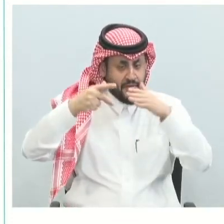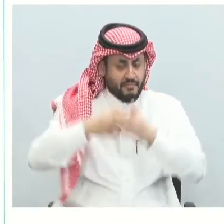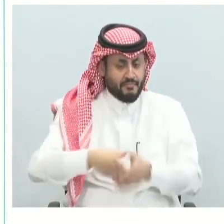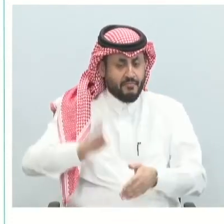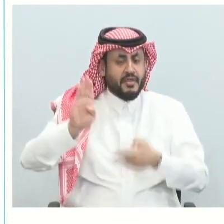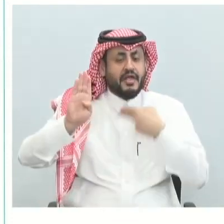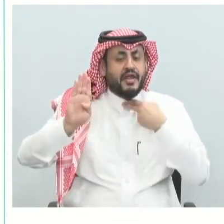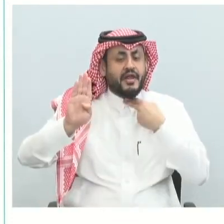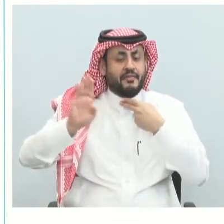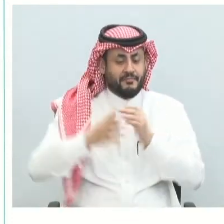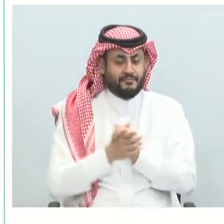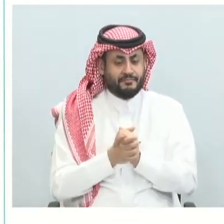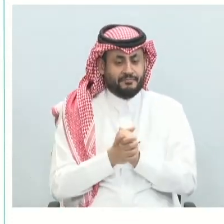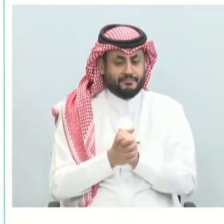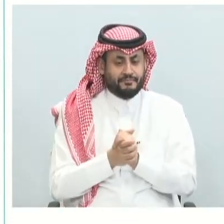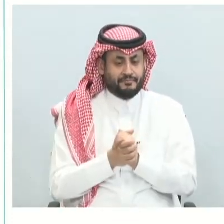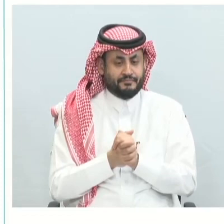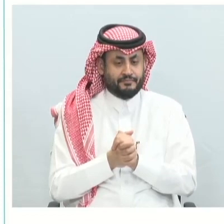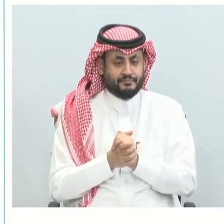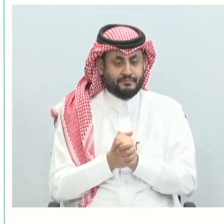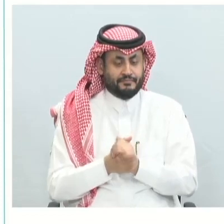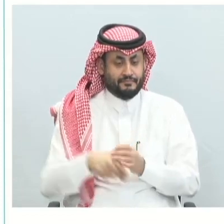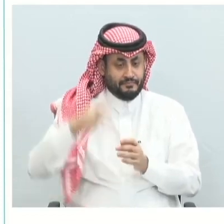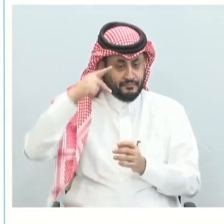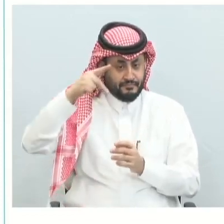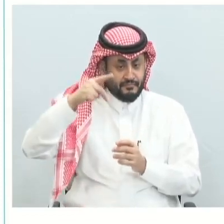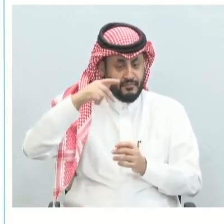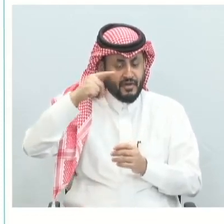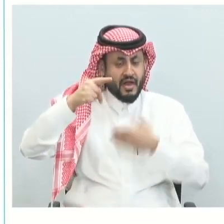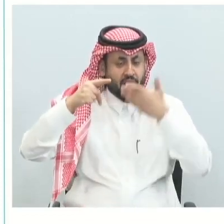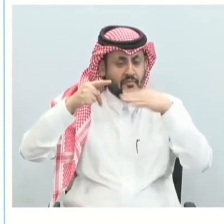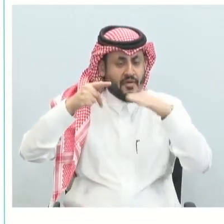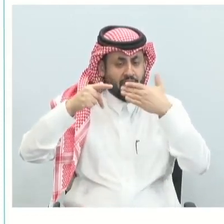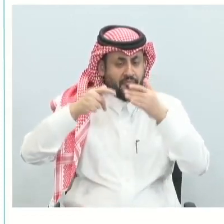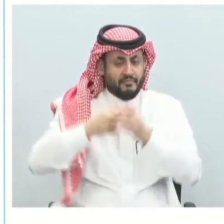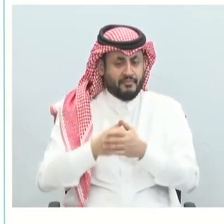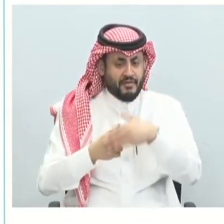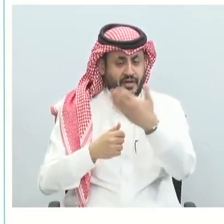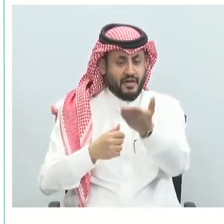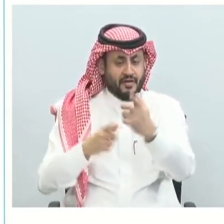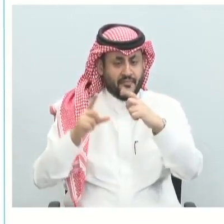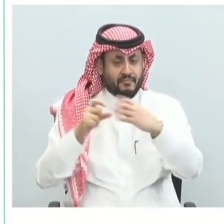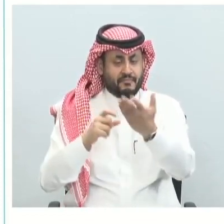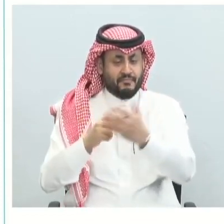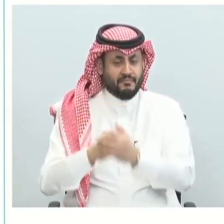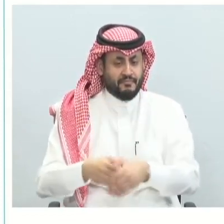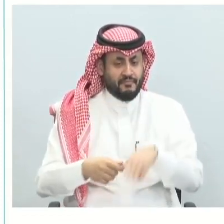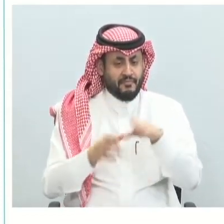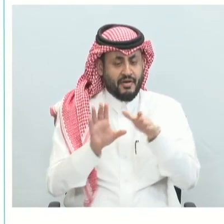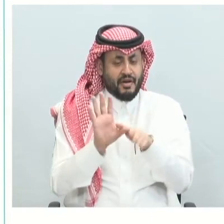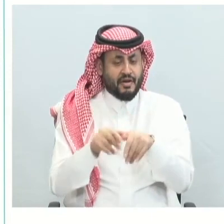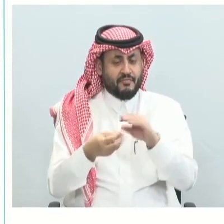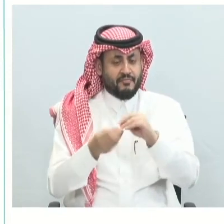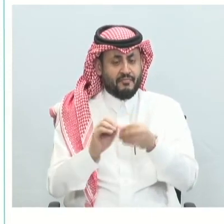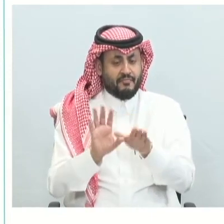P and B. Okay. Now P says P, P, parrot. What is a parrot? Yes, this is a parrot.